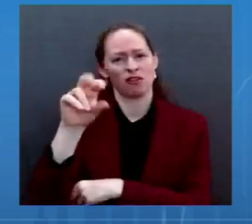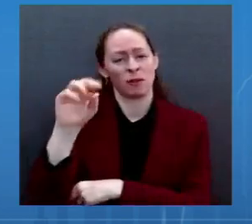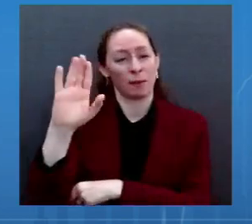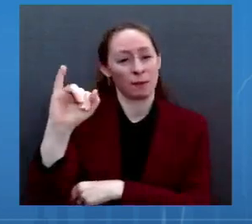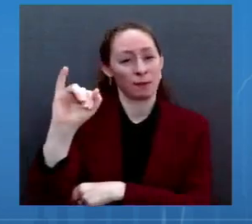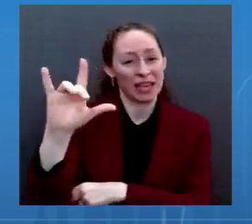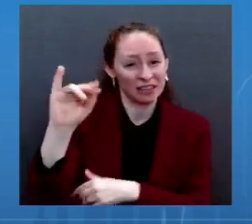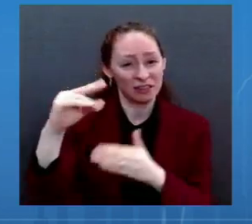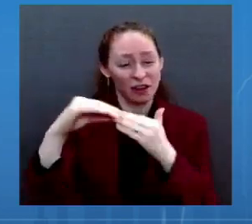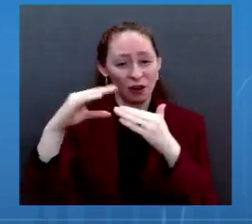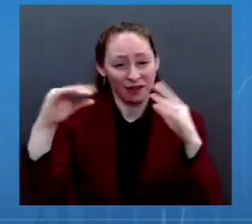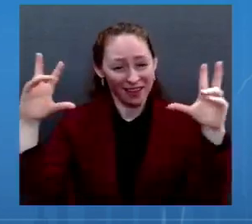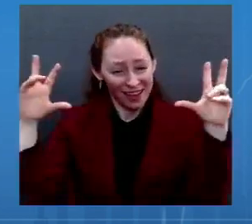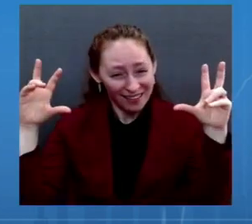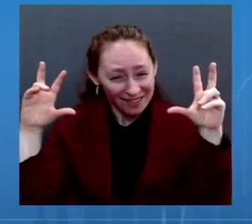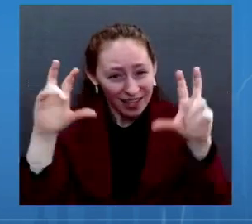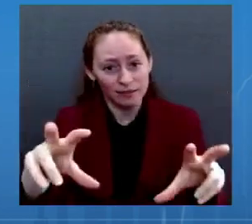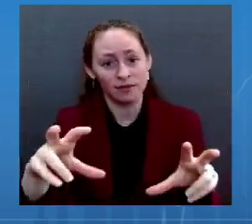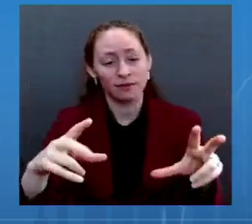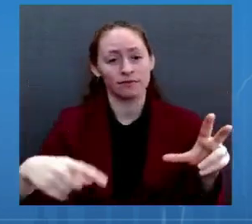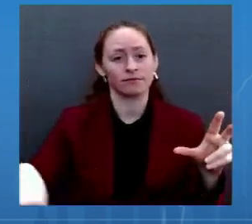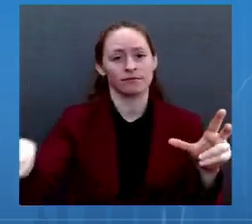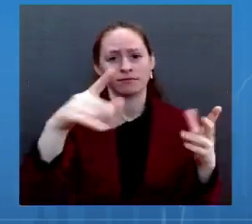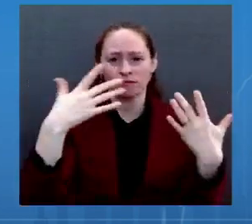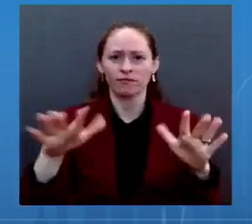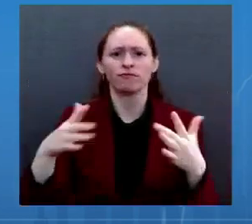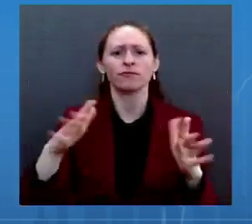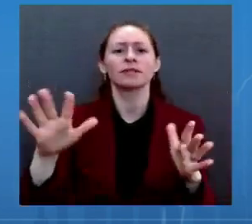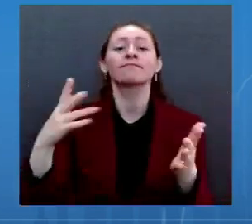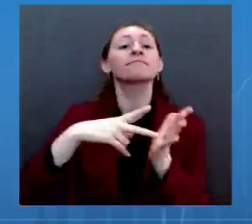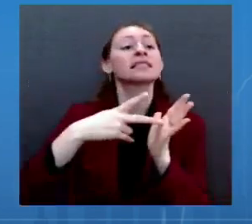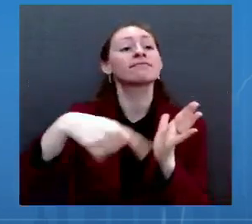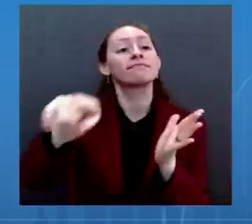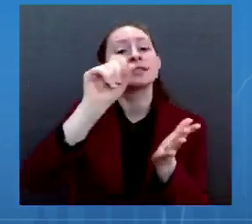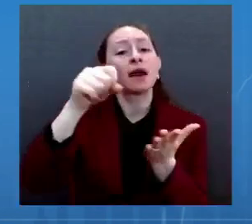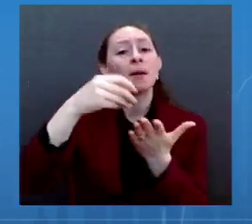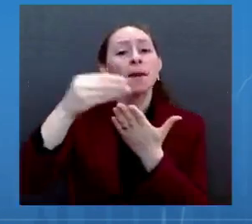an additional $10 billion to support testing in schools.